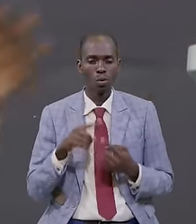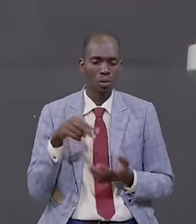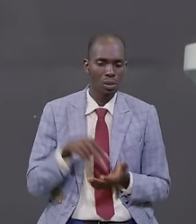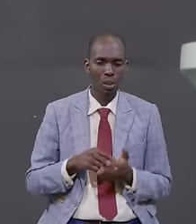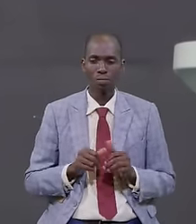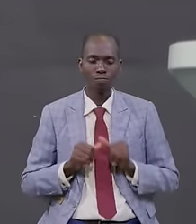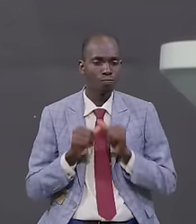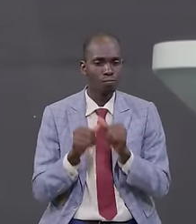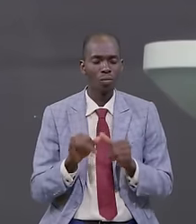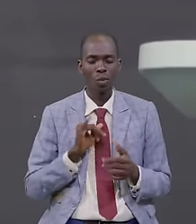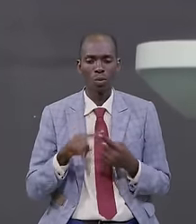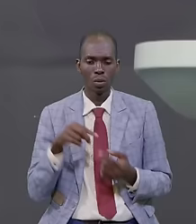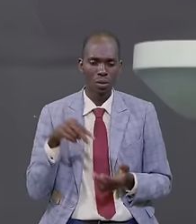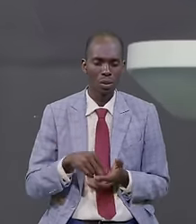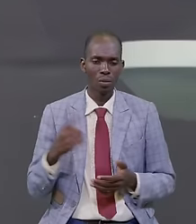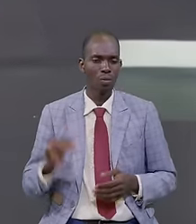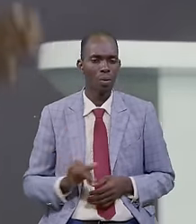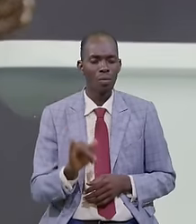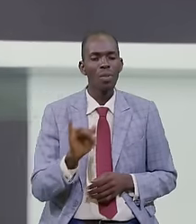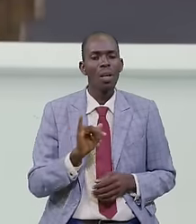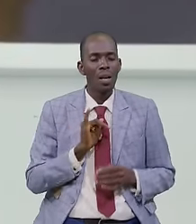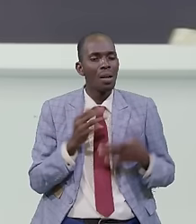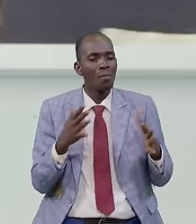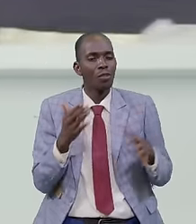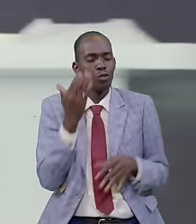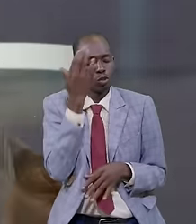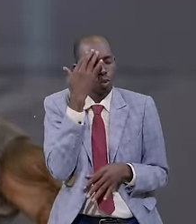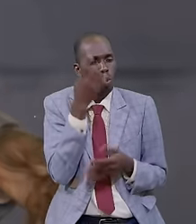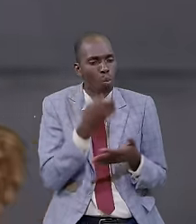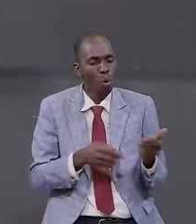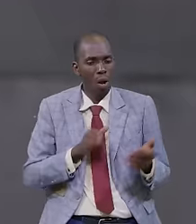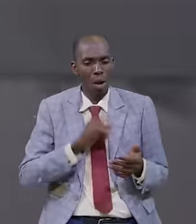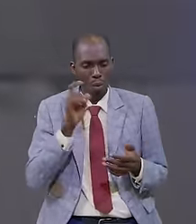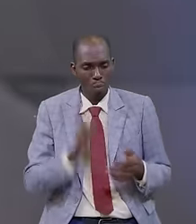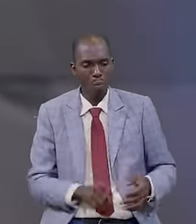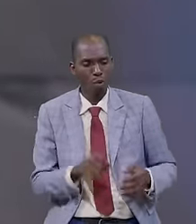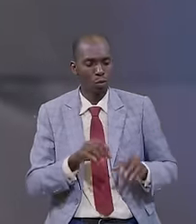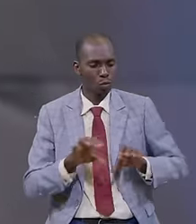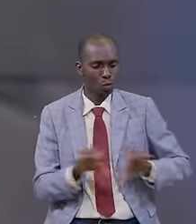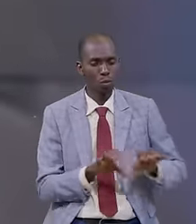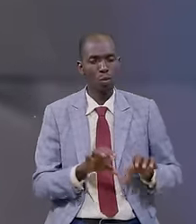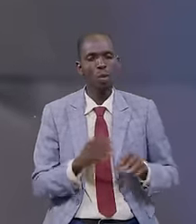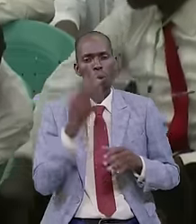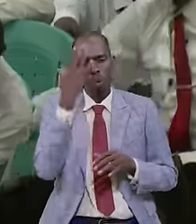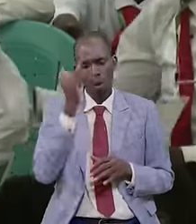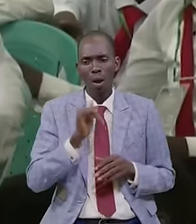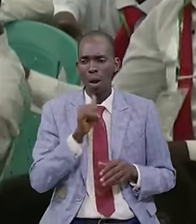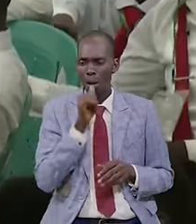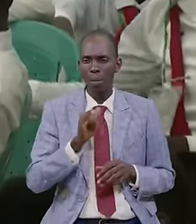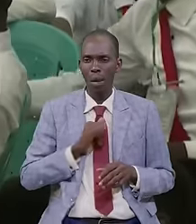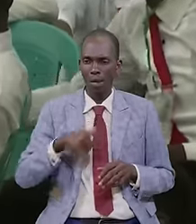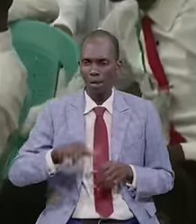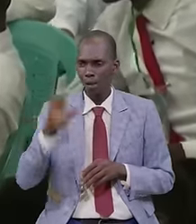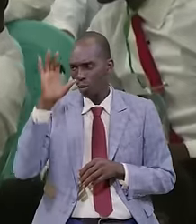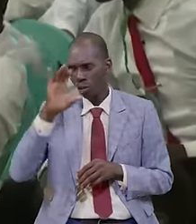stand forever. I already know what I ought to stand for. Why am I looking for opinions of